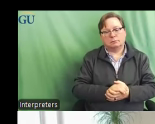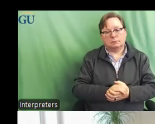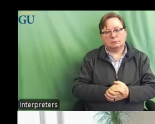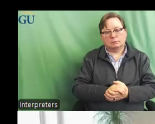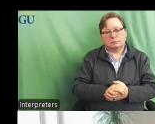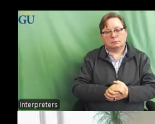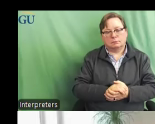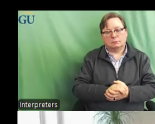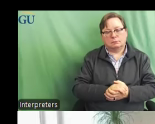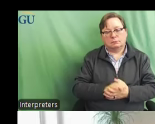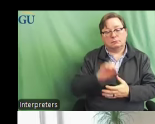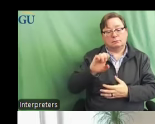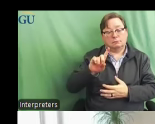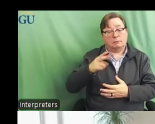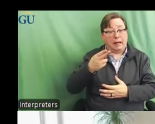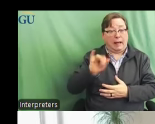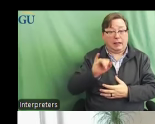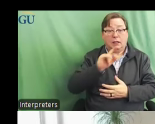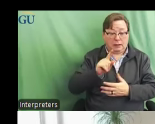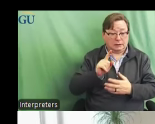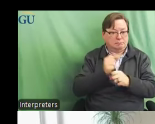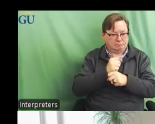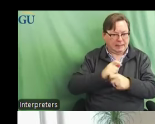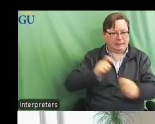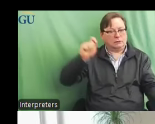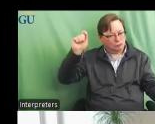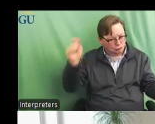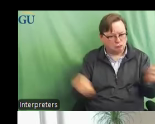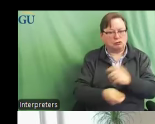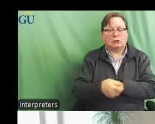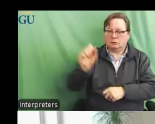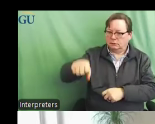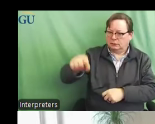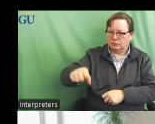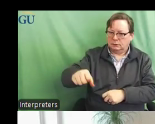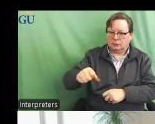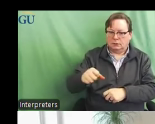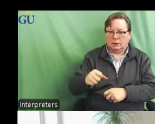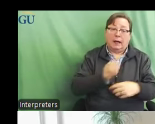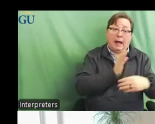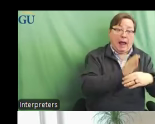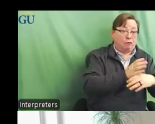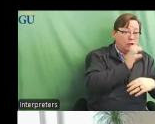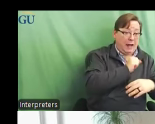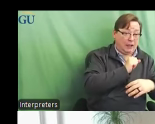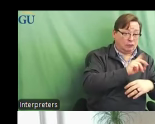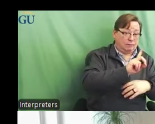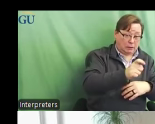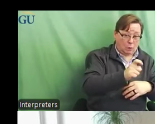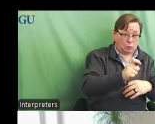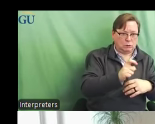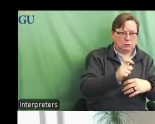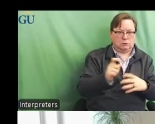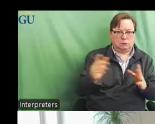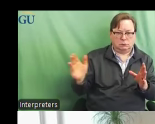Ed.D has made some significant changes. The The average age of diagnosis, much